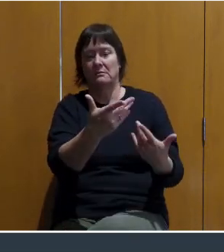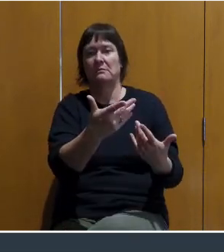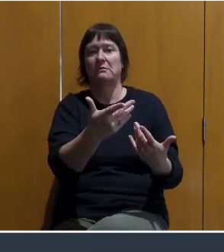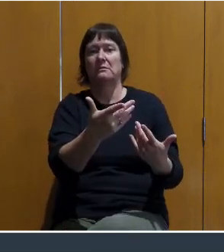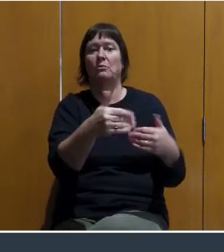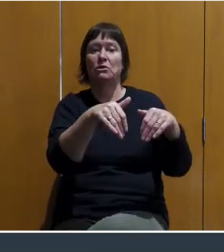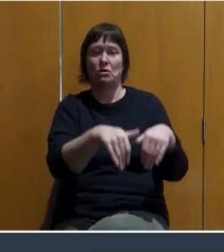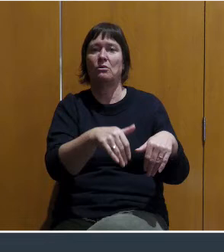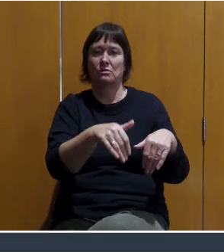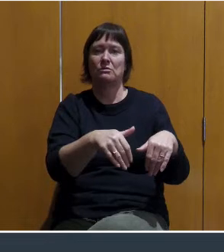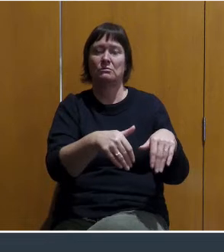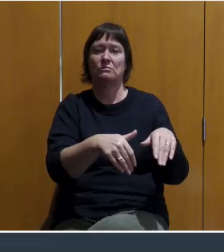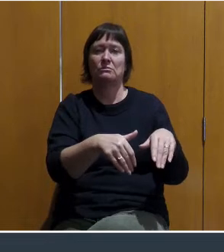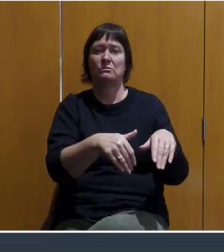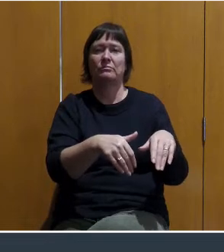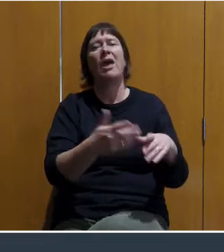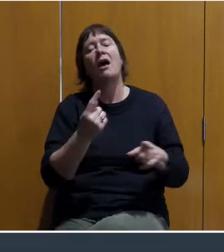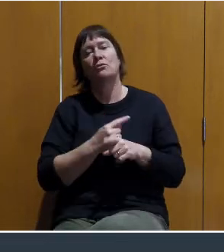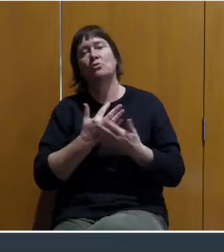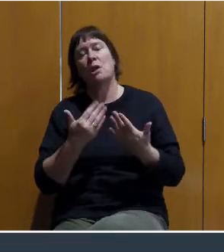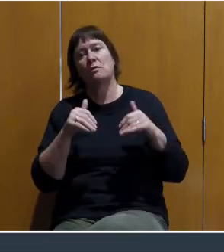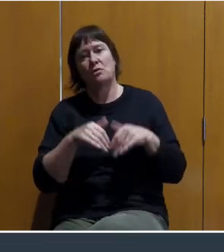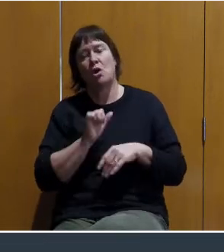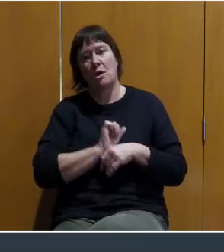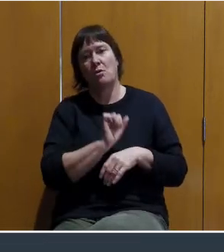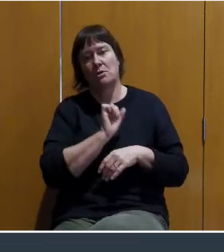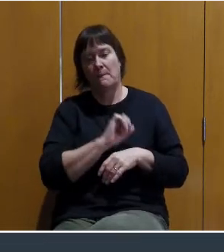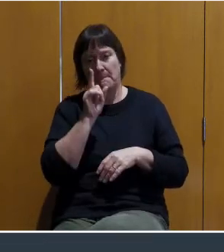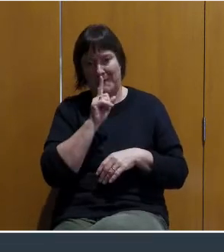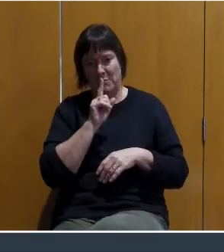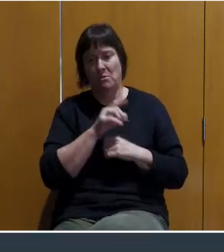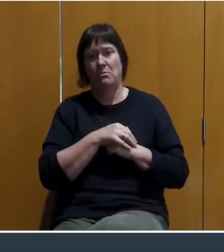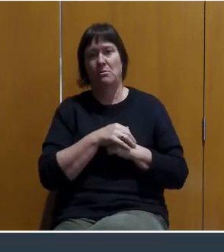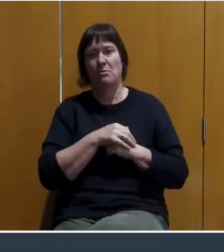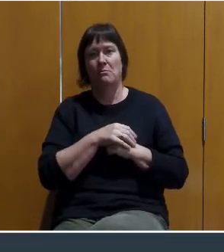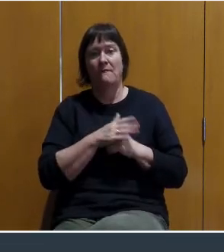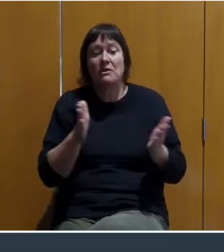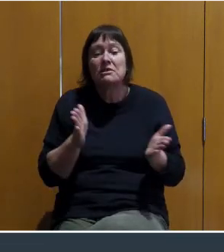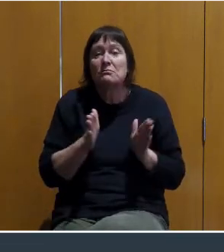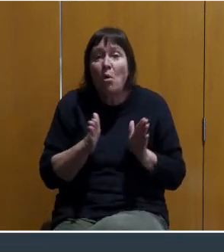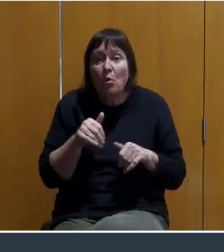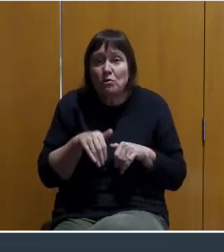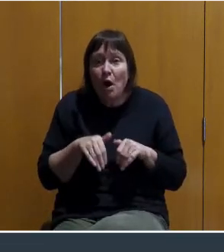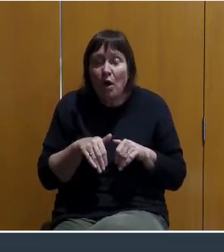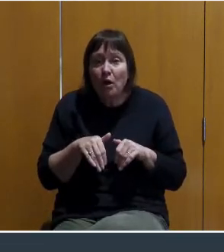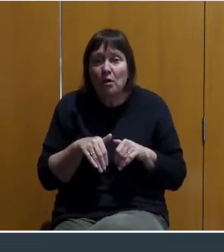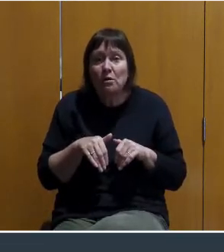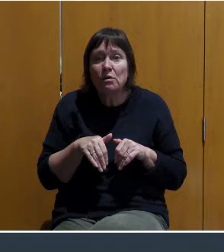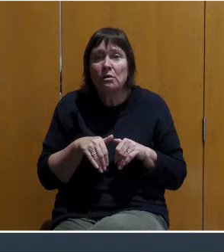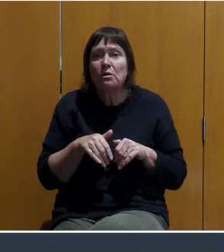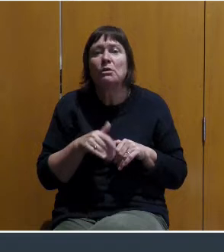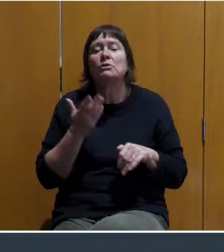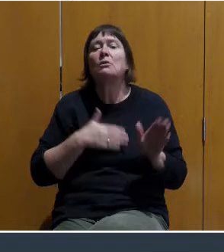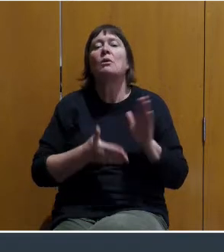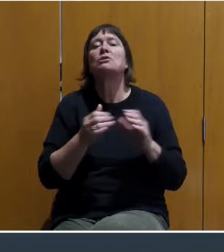off. I have spoken to a lot of dog owners, and a lot of dog owners that have little dogs are not keen to take their dogs